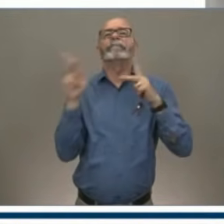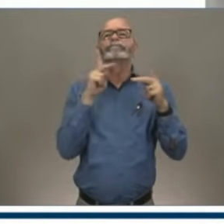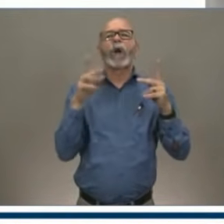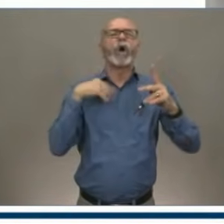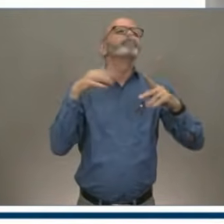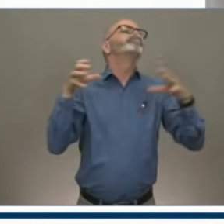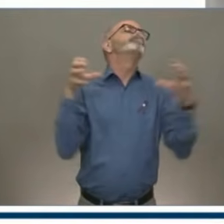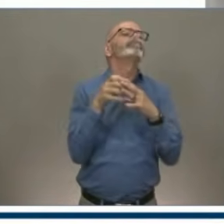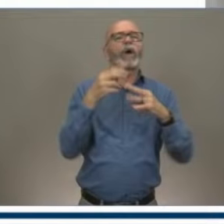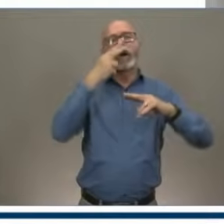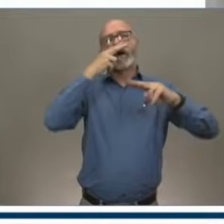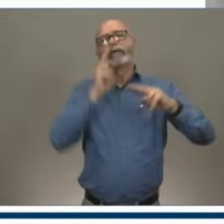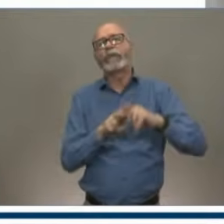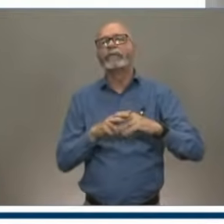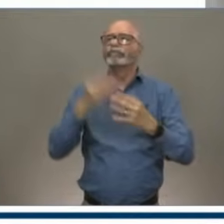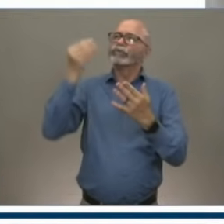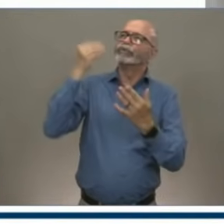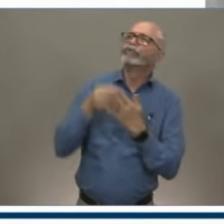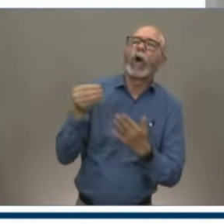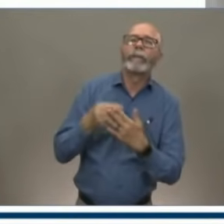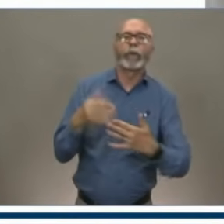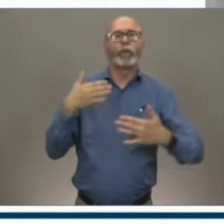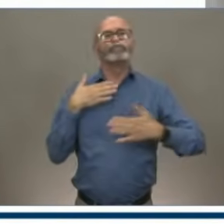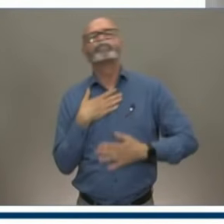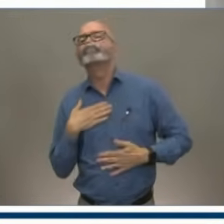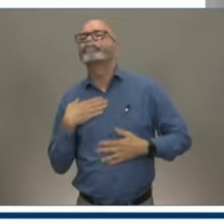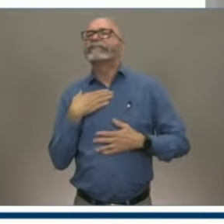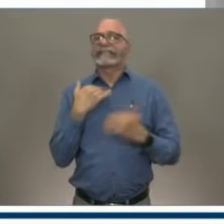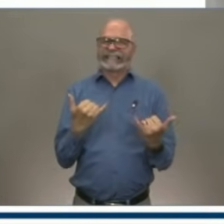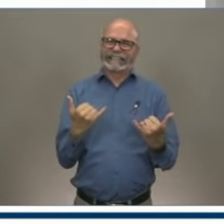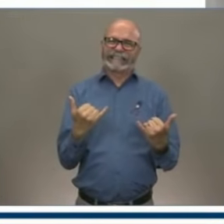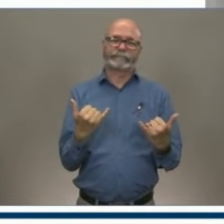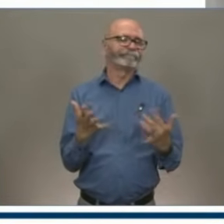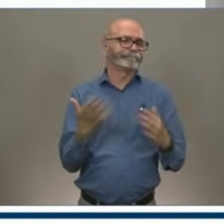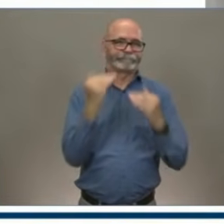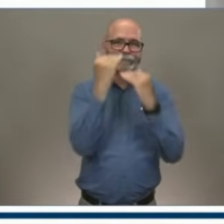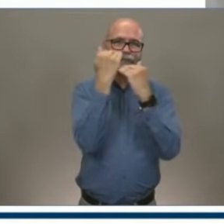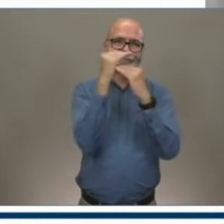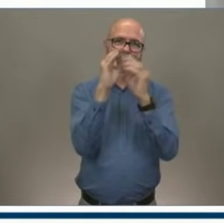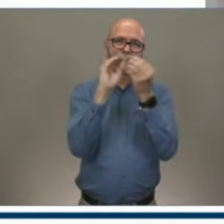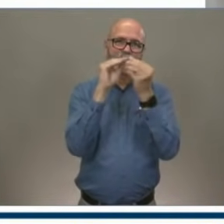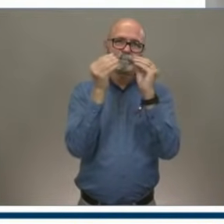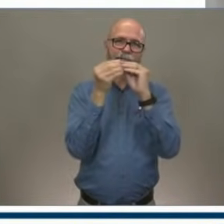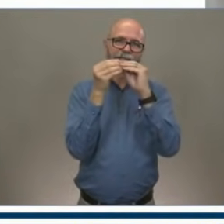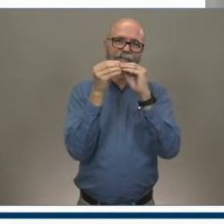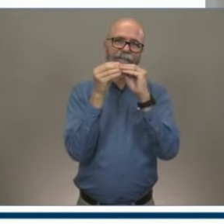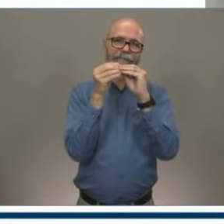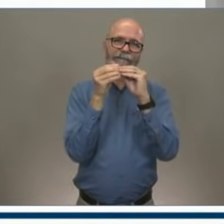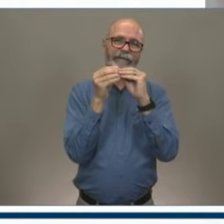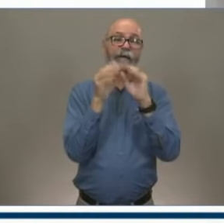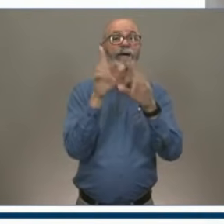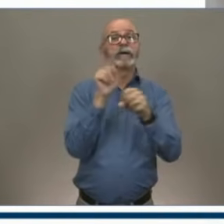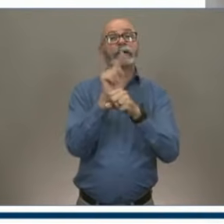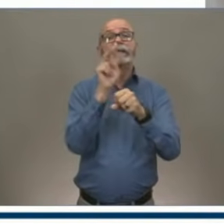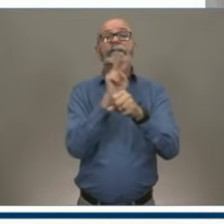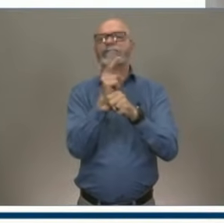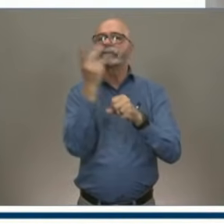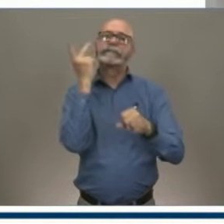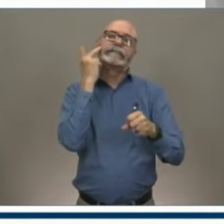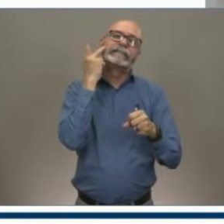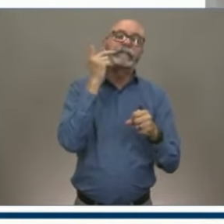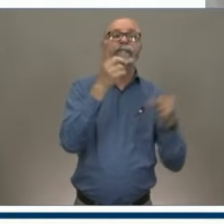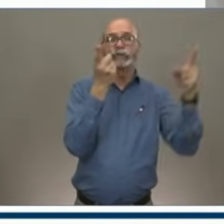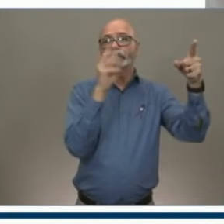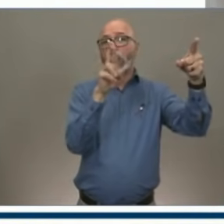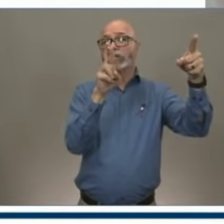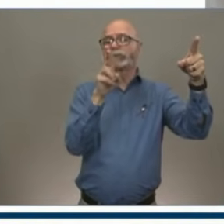families, but right now all of that is limited. Over the next 2 weeks, Dr. Strang and his team will be reviewing the epidemiology, and